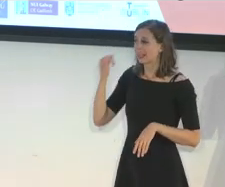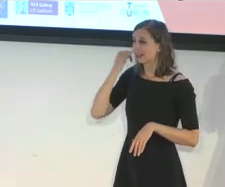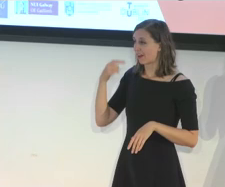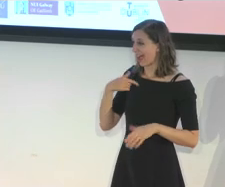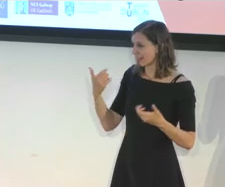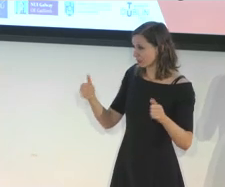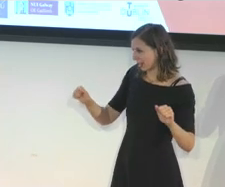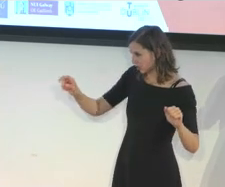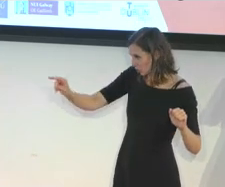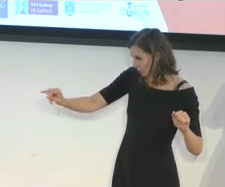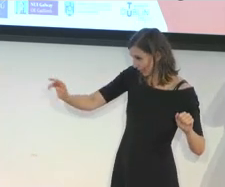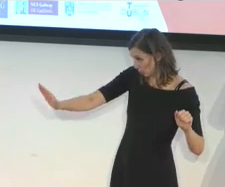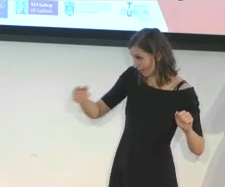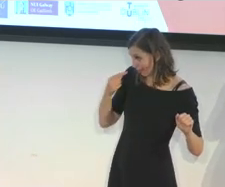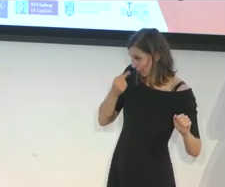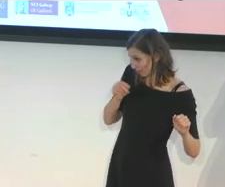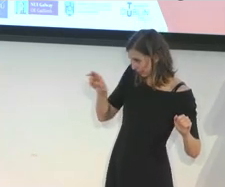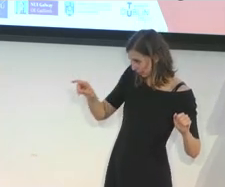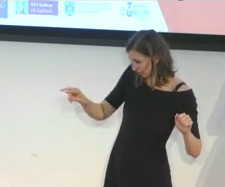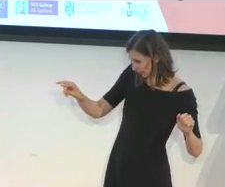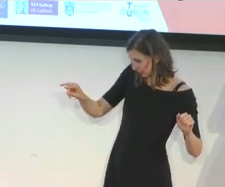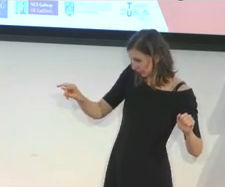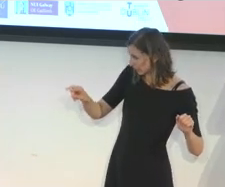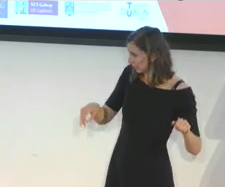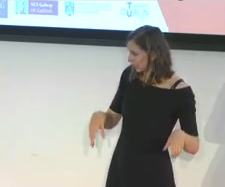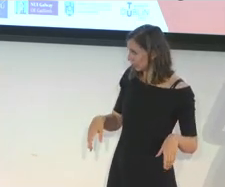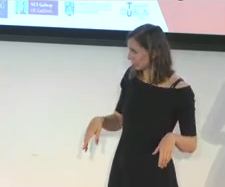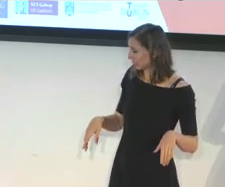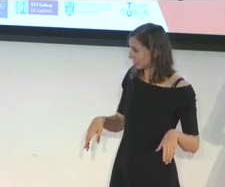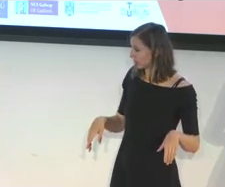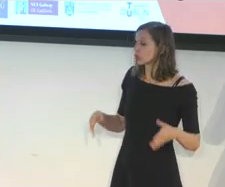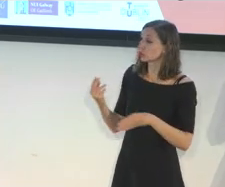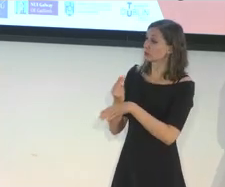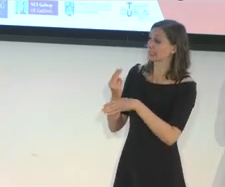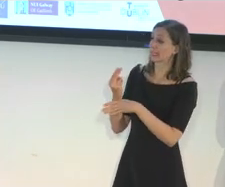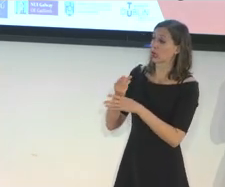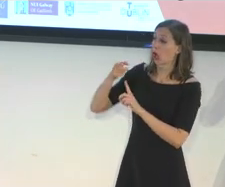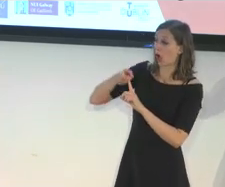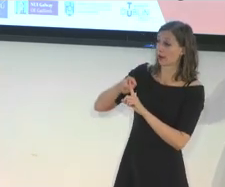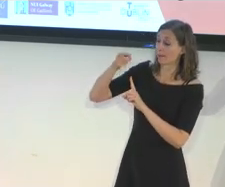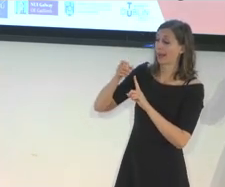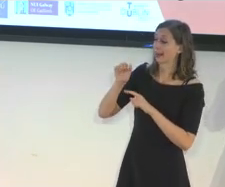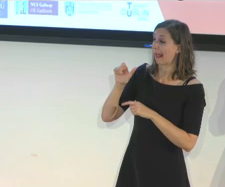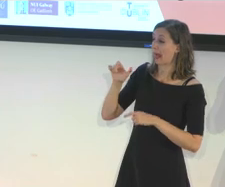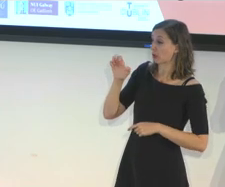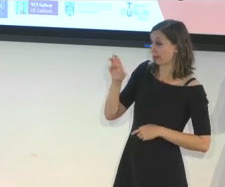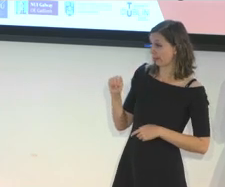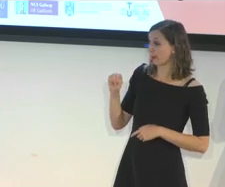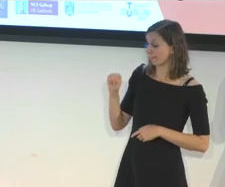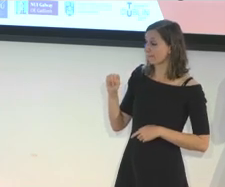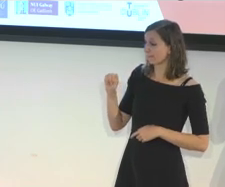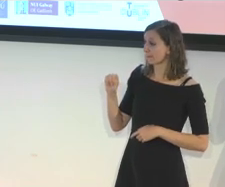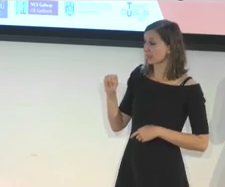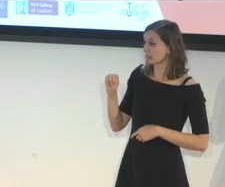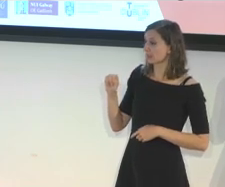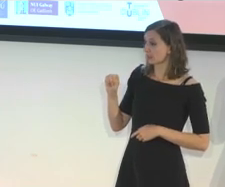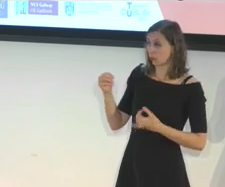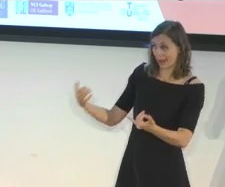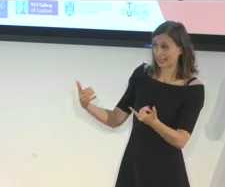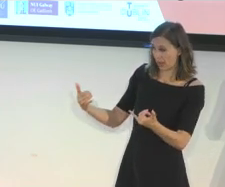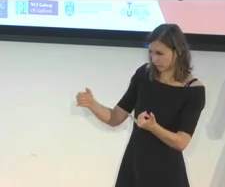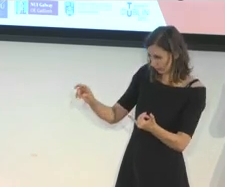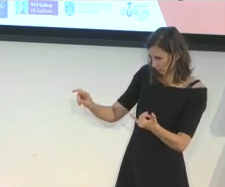read Shiri's lips, for example, using an automated lip reading algorithm in this environment right